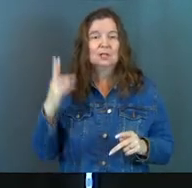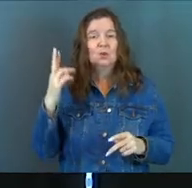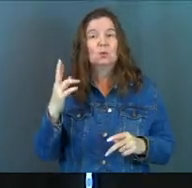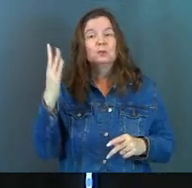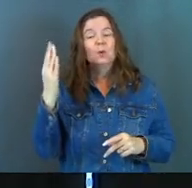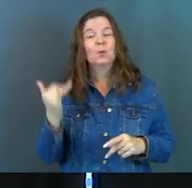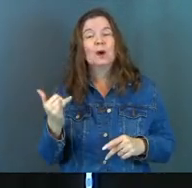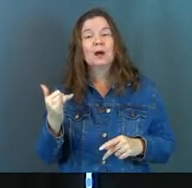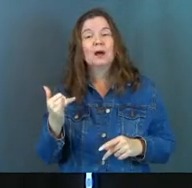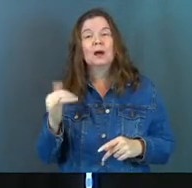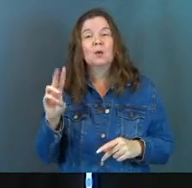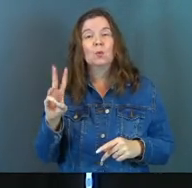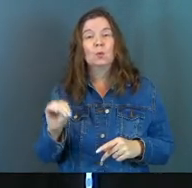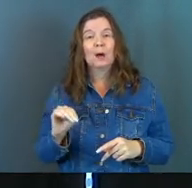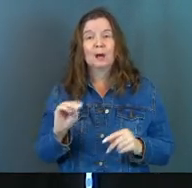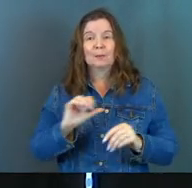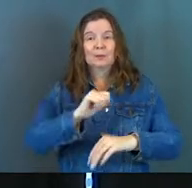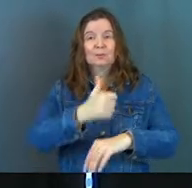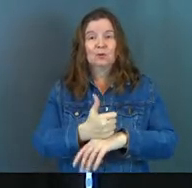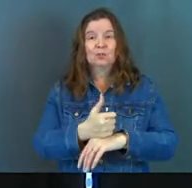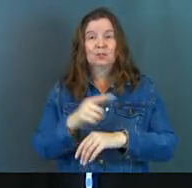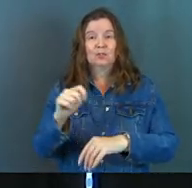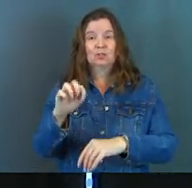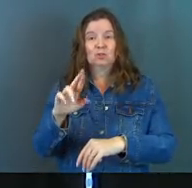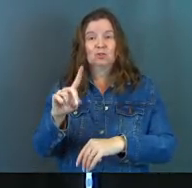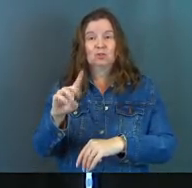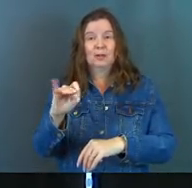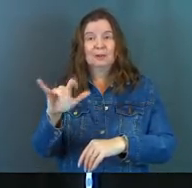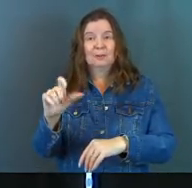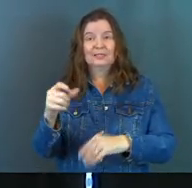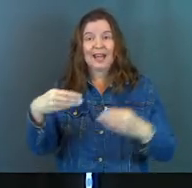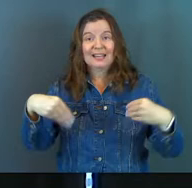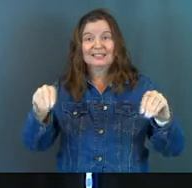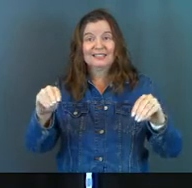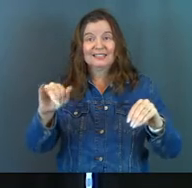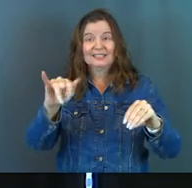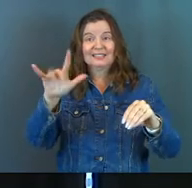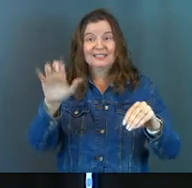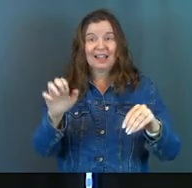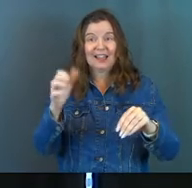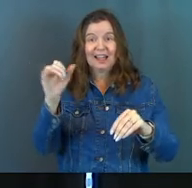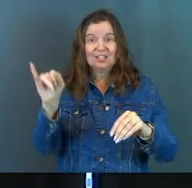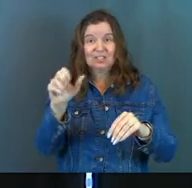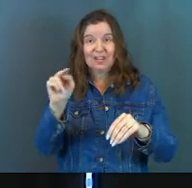the reason why Walmart puts the treadmills on sale every single January.